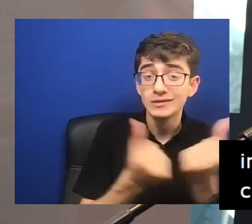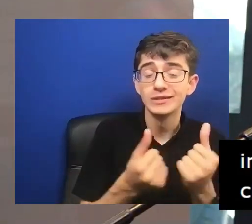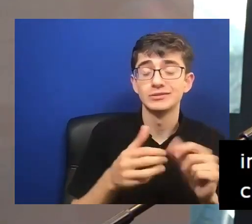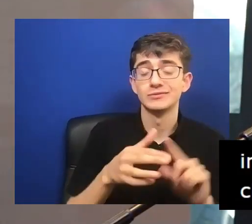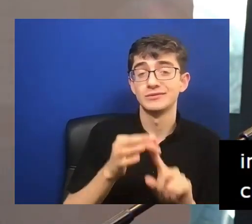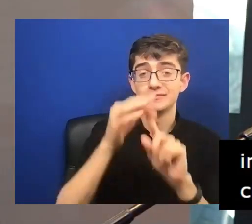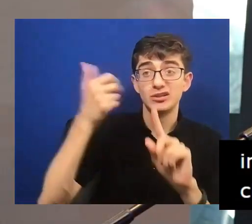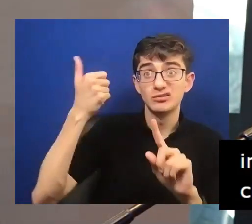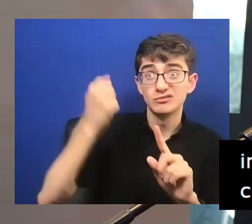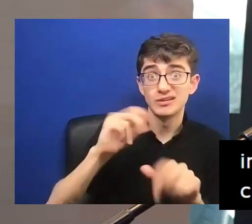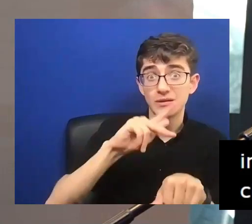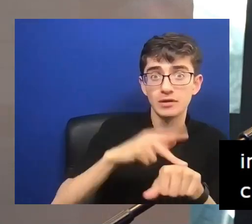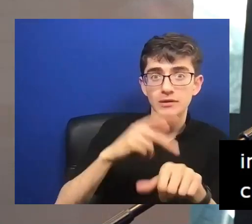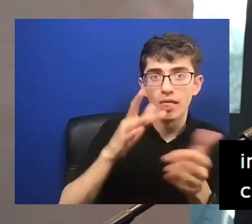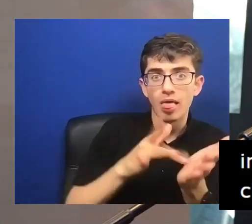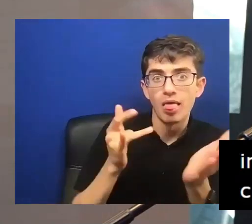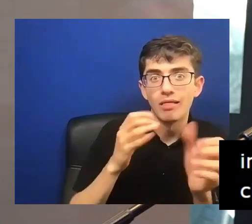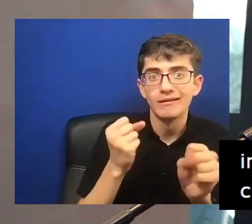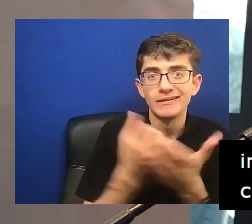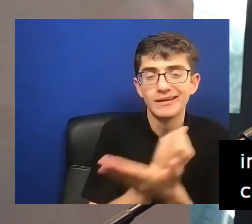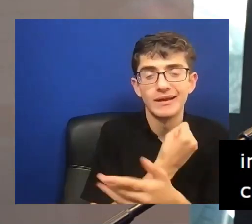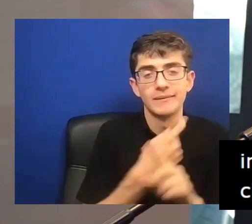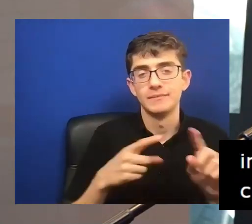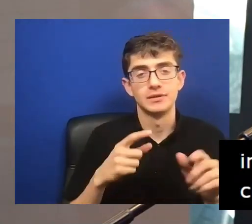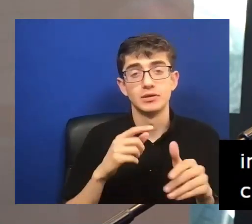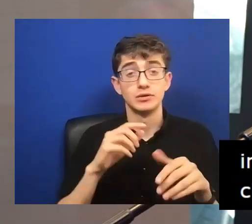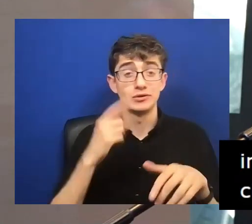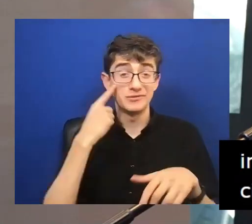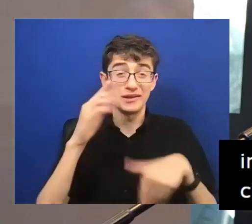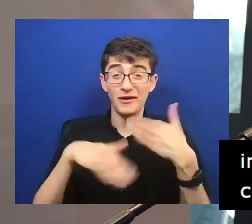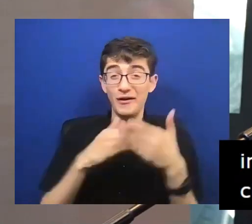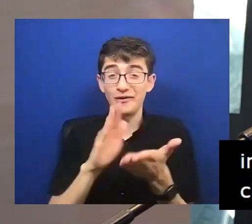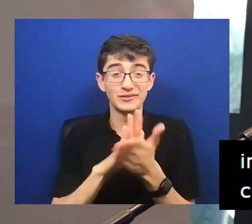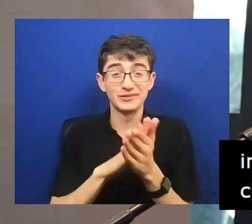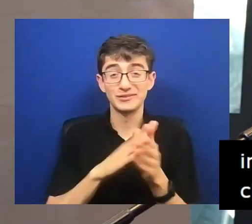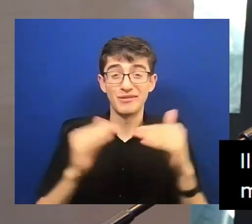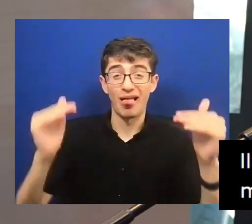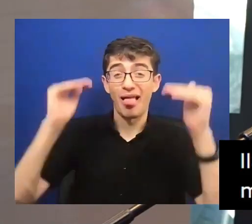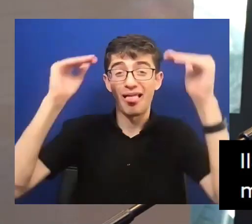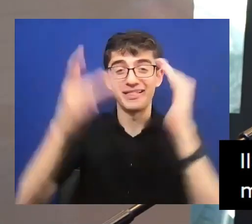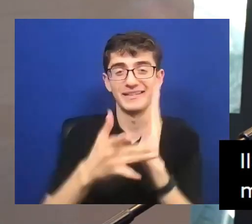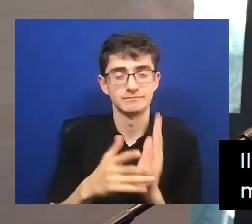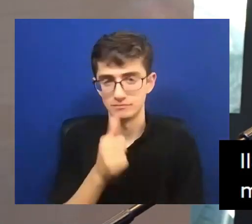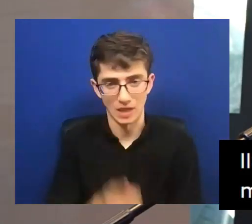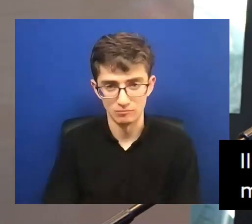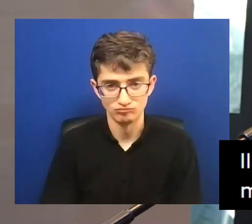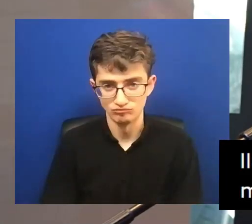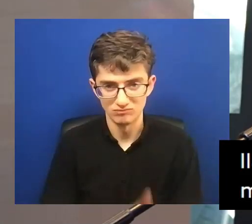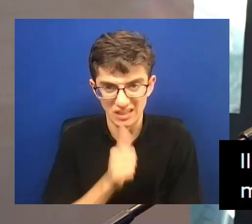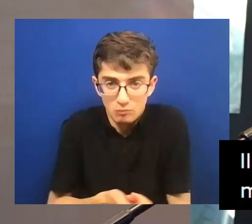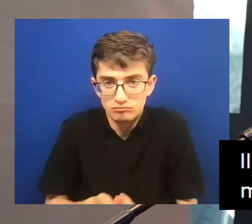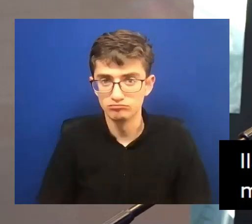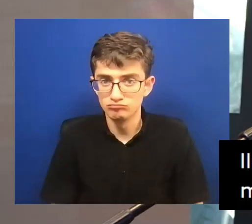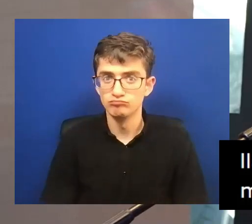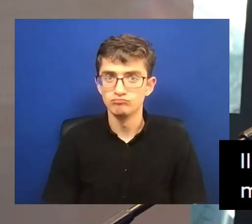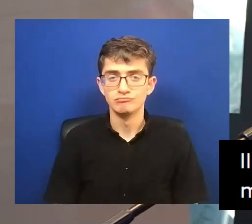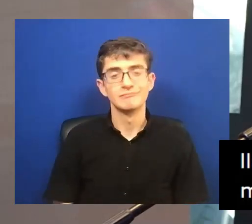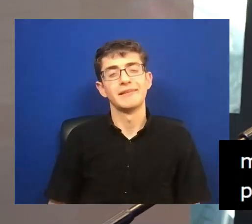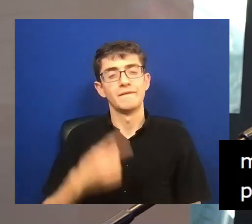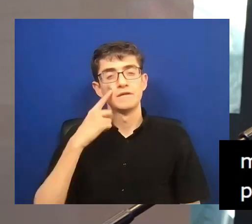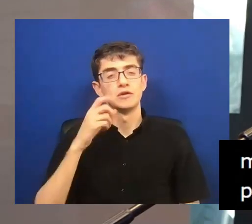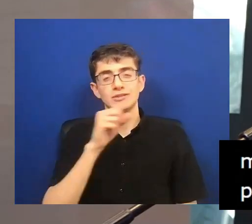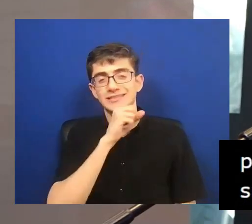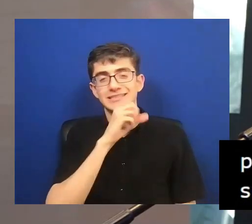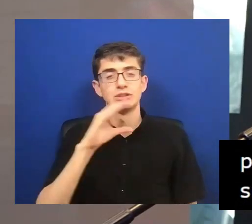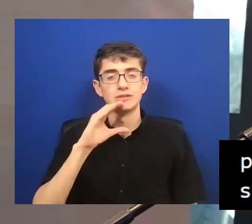get. So don't think that the schools all have great technology, because they don't. And of course, with the seniors, Oates is the key to